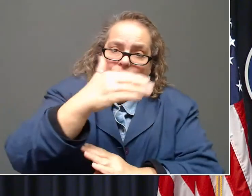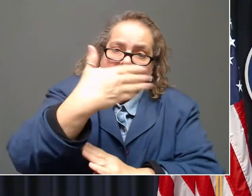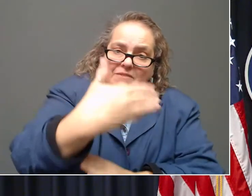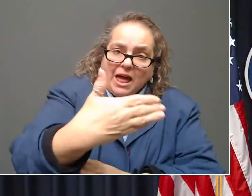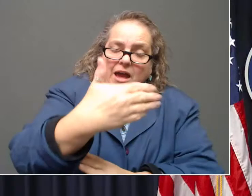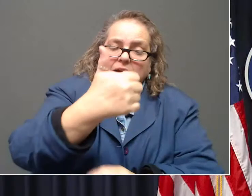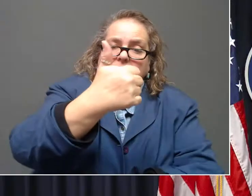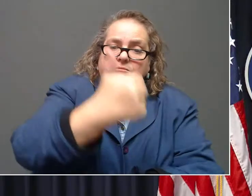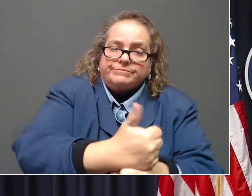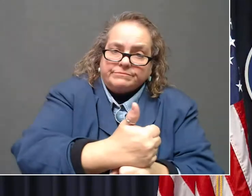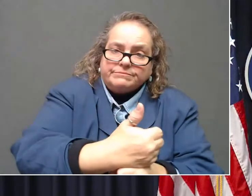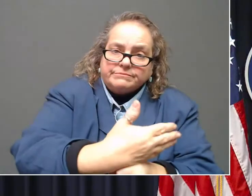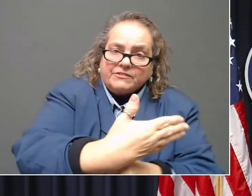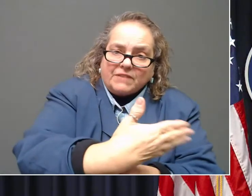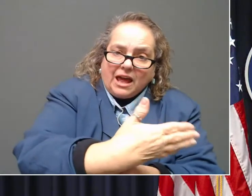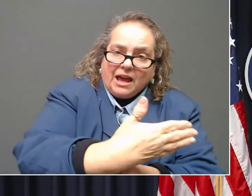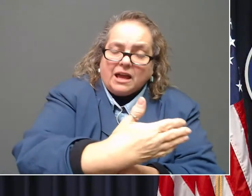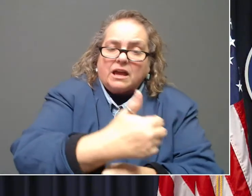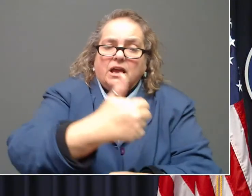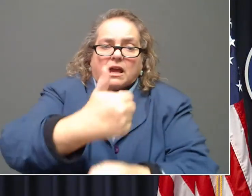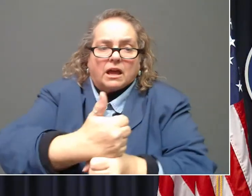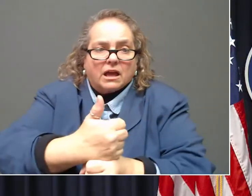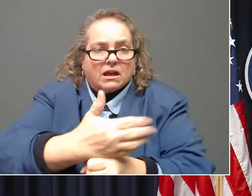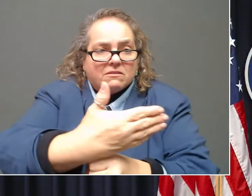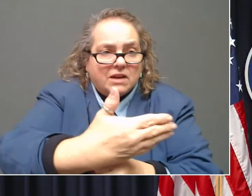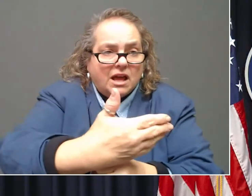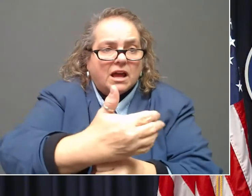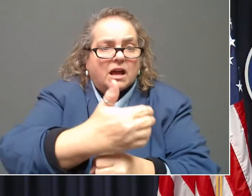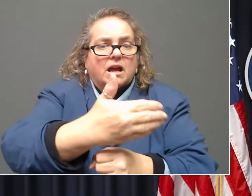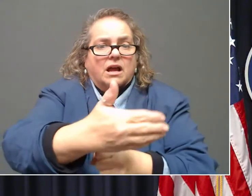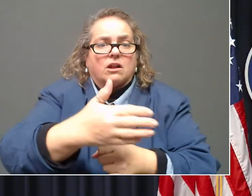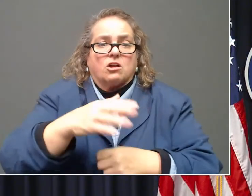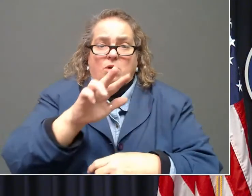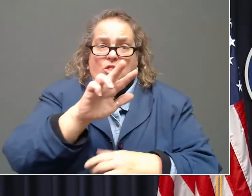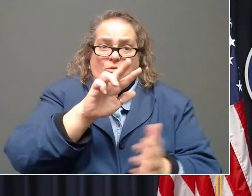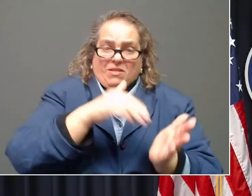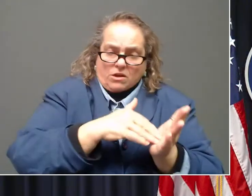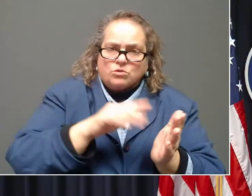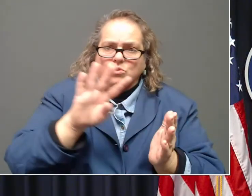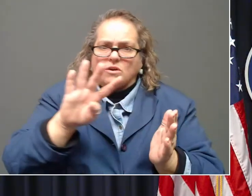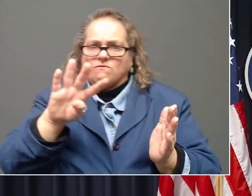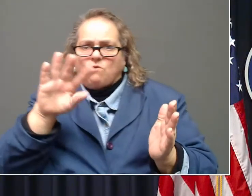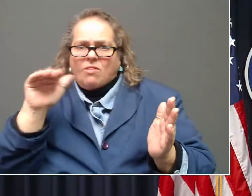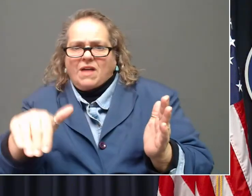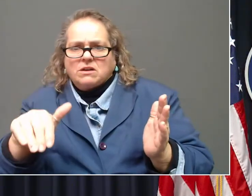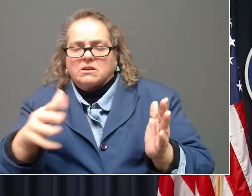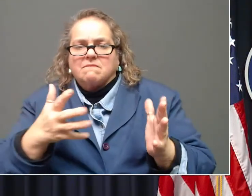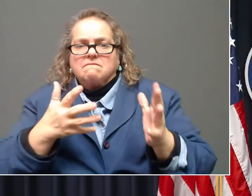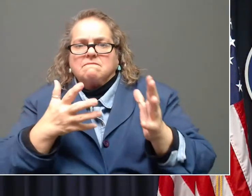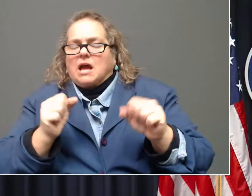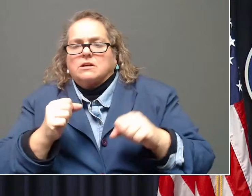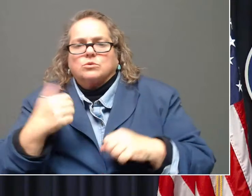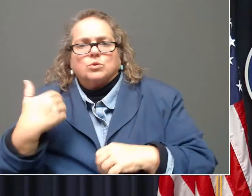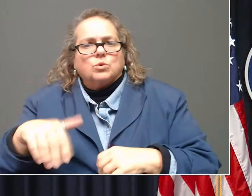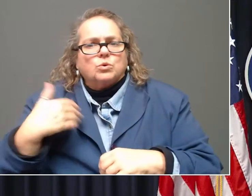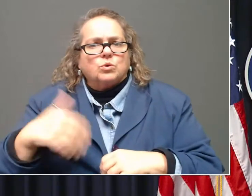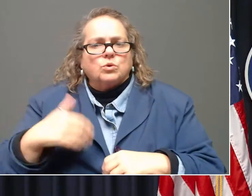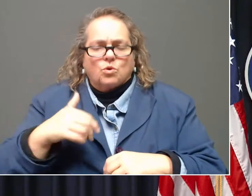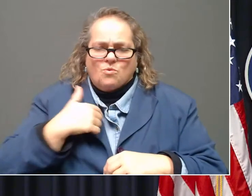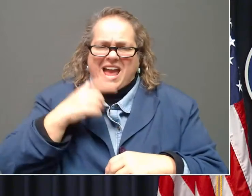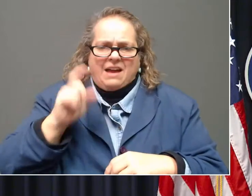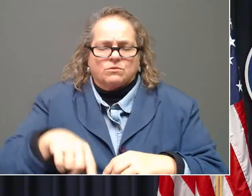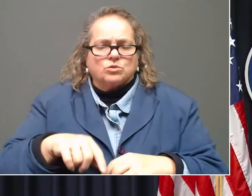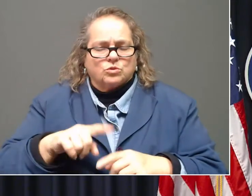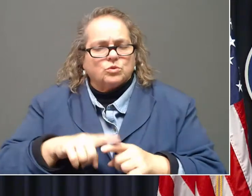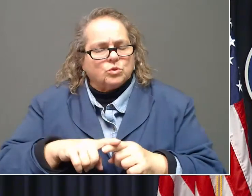lose 58 people on any given day. And now we're at 3,921